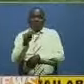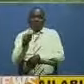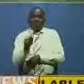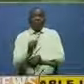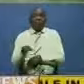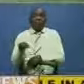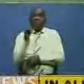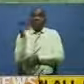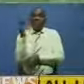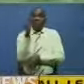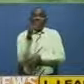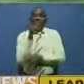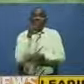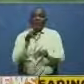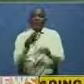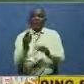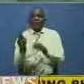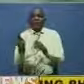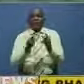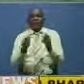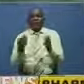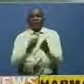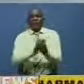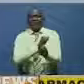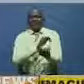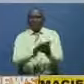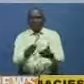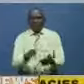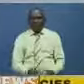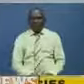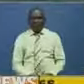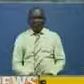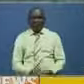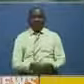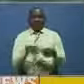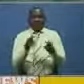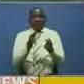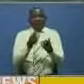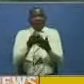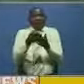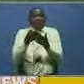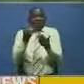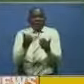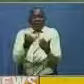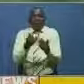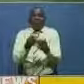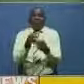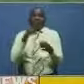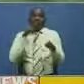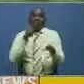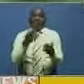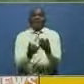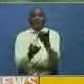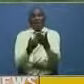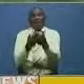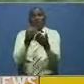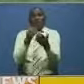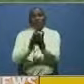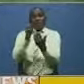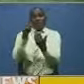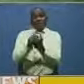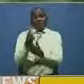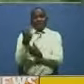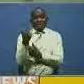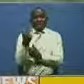forest and water bodies has hit the skids. This is the state of River Nkobra as of August